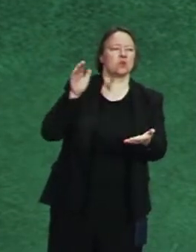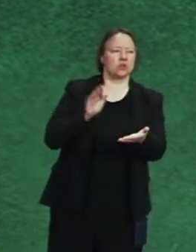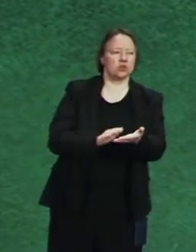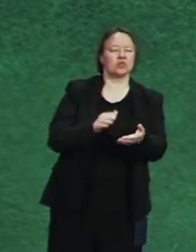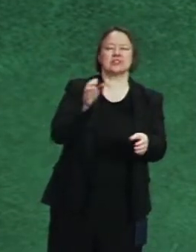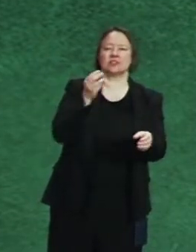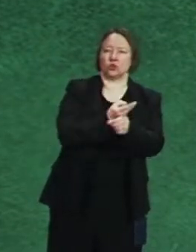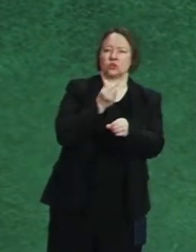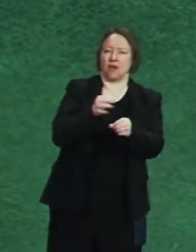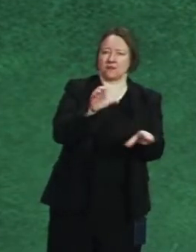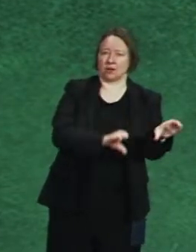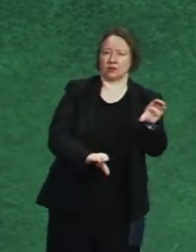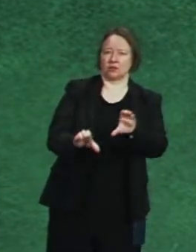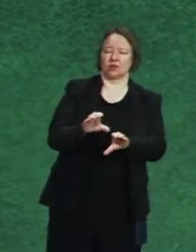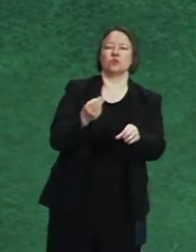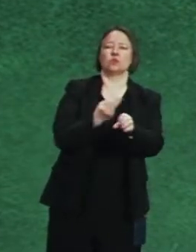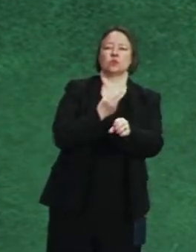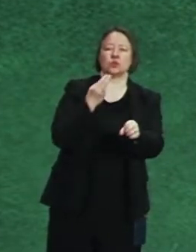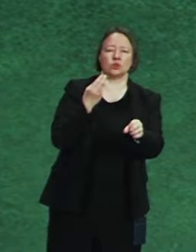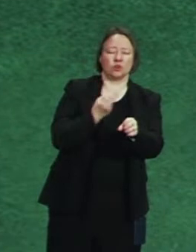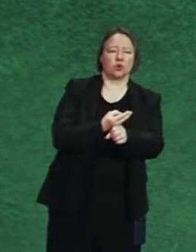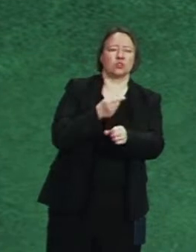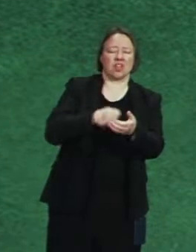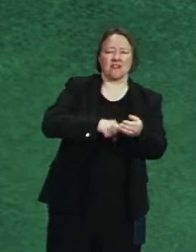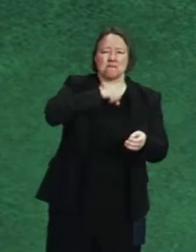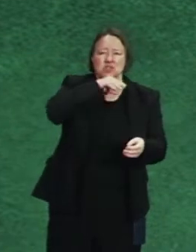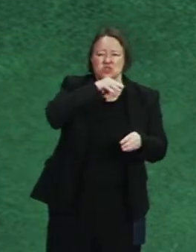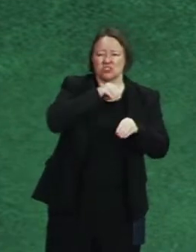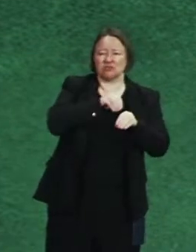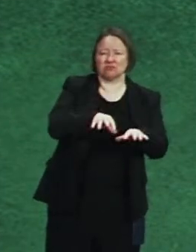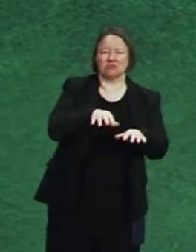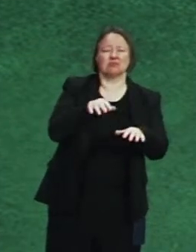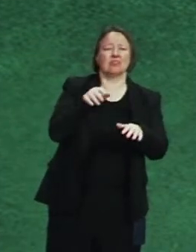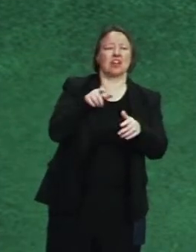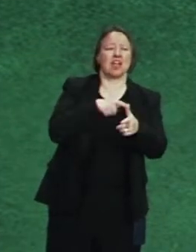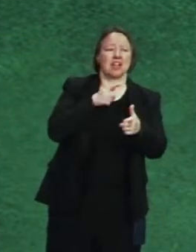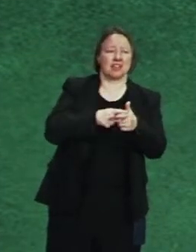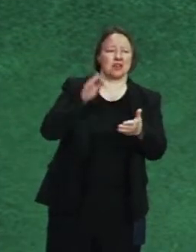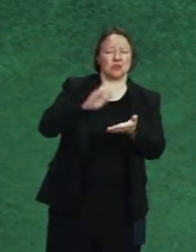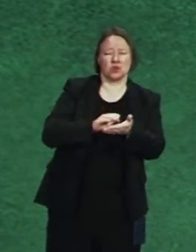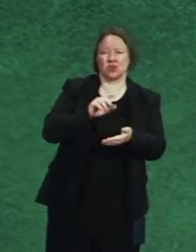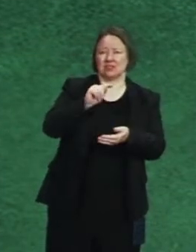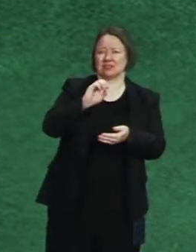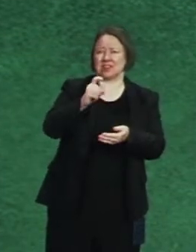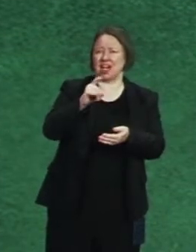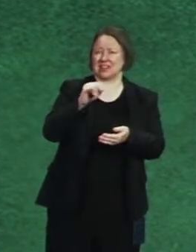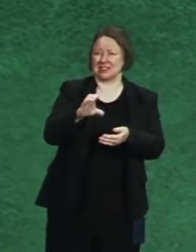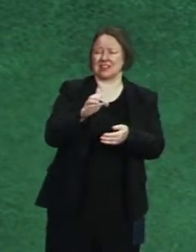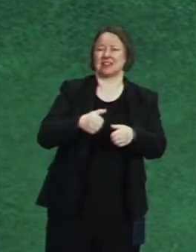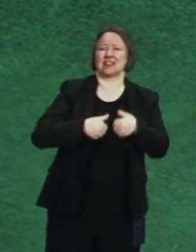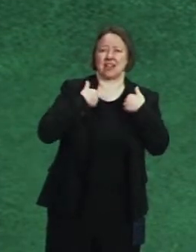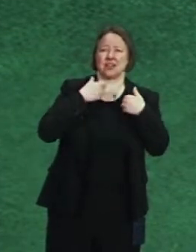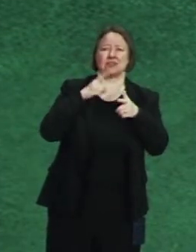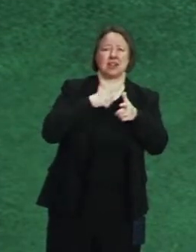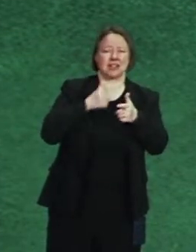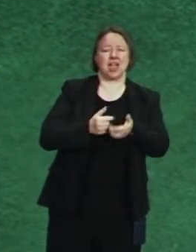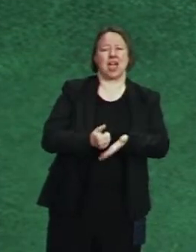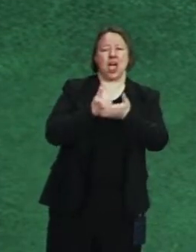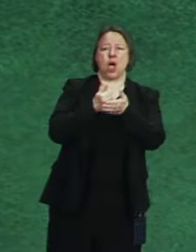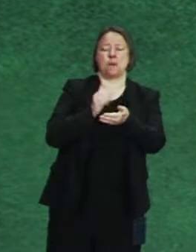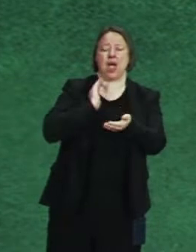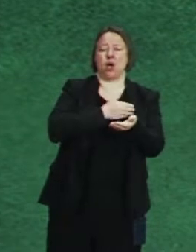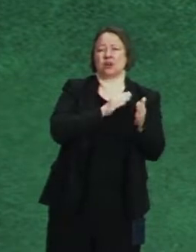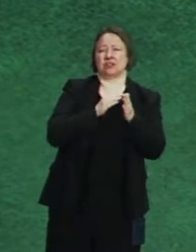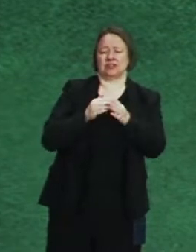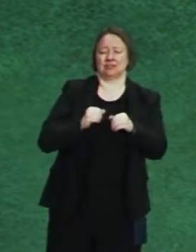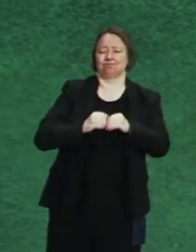chemical use, remove factors of water pollution, preserve aquatic life, and help build sustainable cities. These